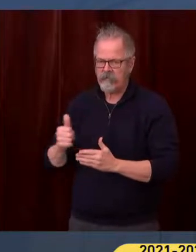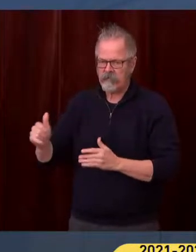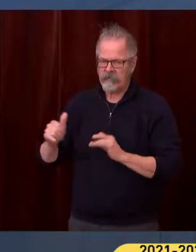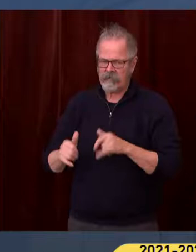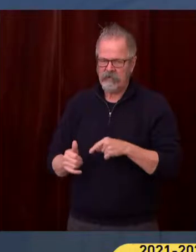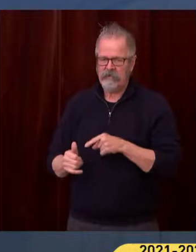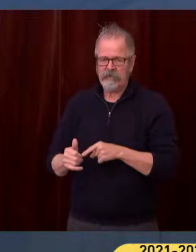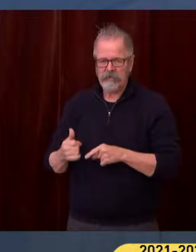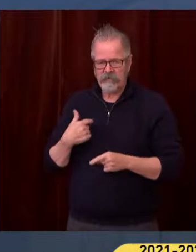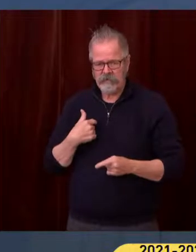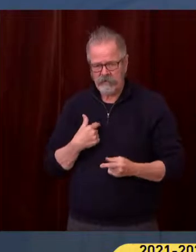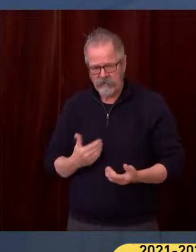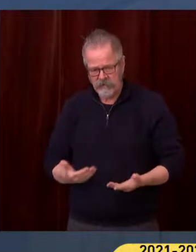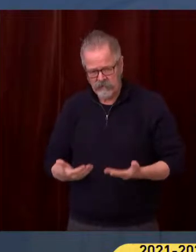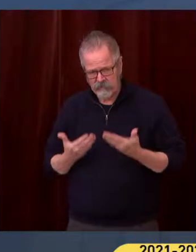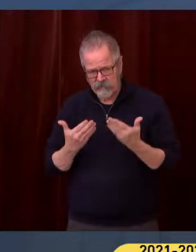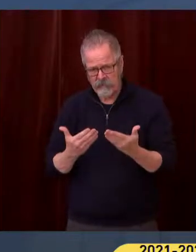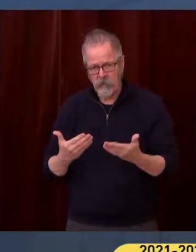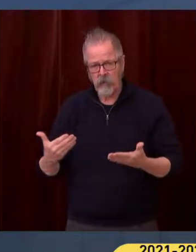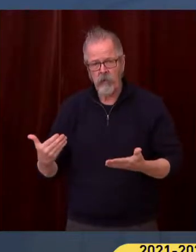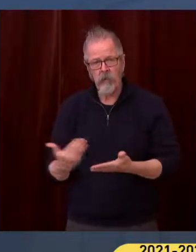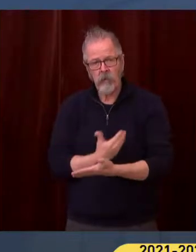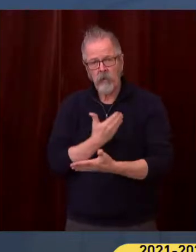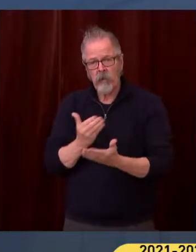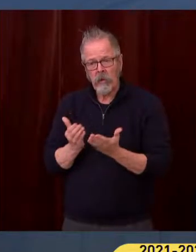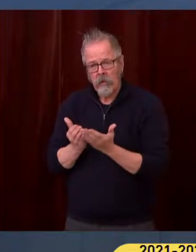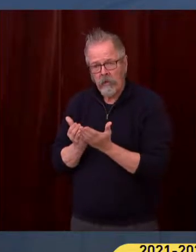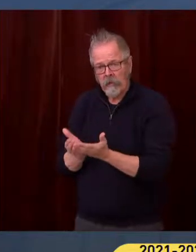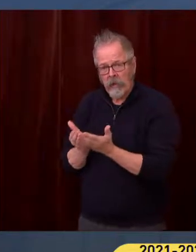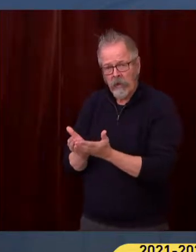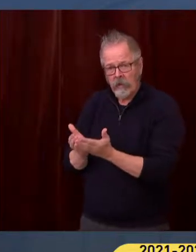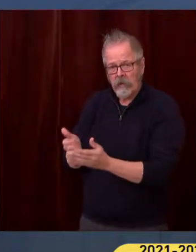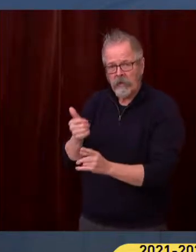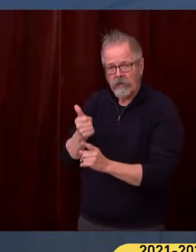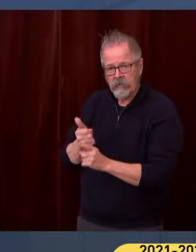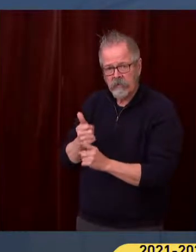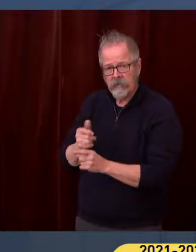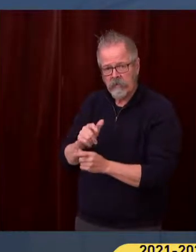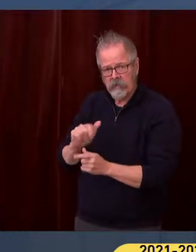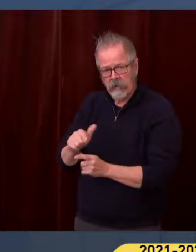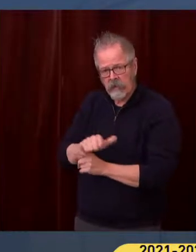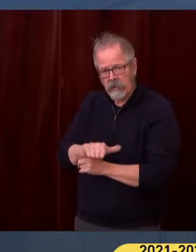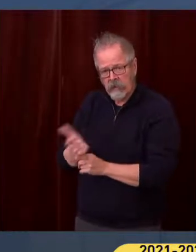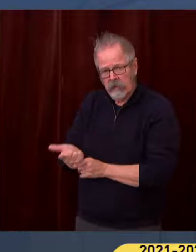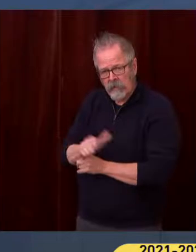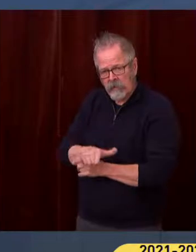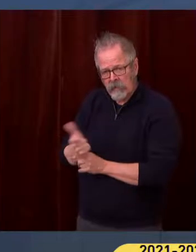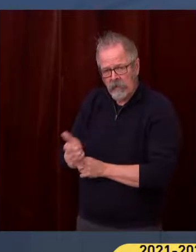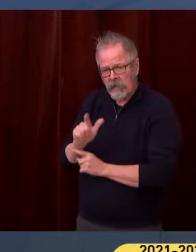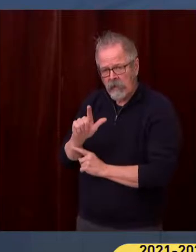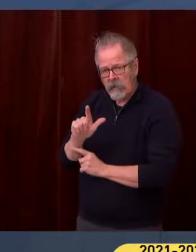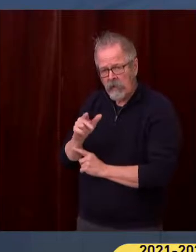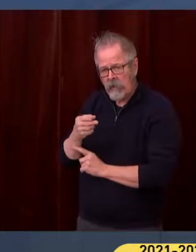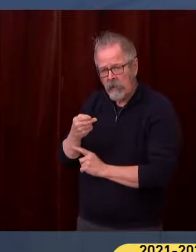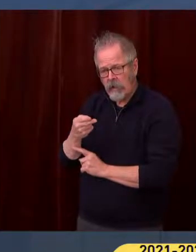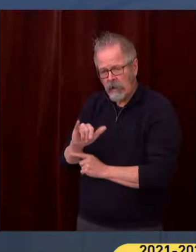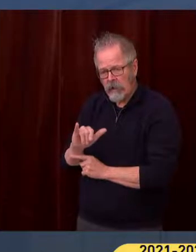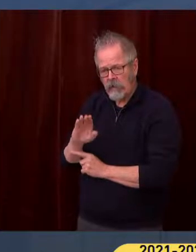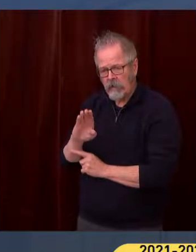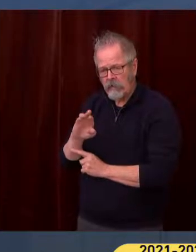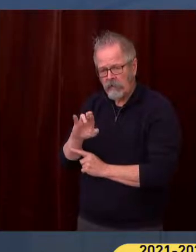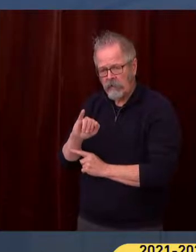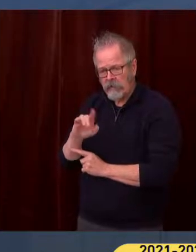of three vessel charging terminals. We are already in the process of electrifying one of our state ferries, and that's a great start,